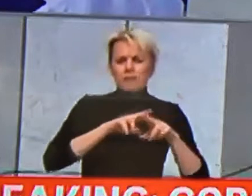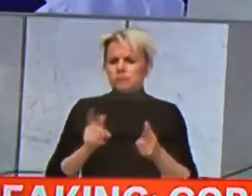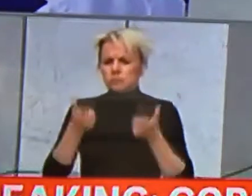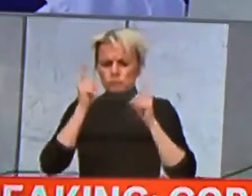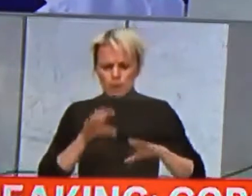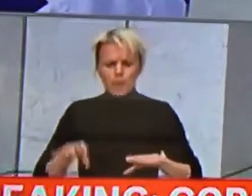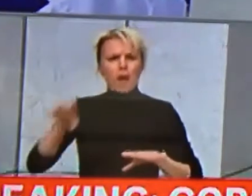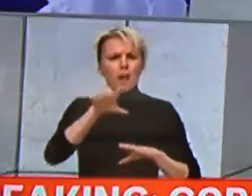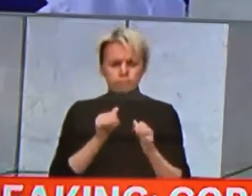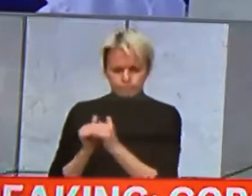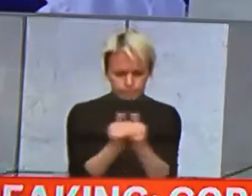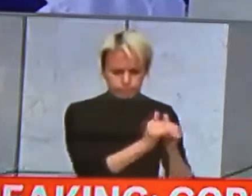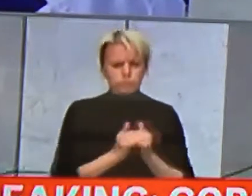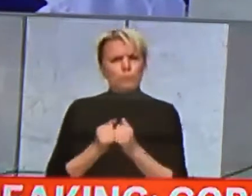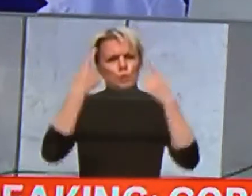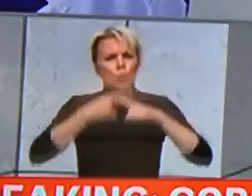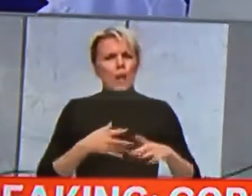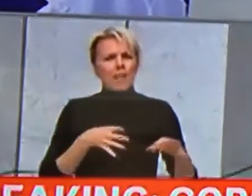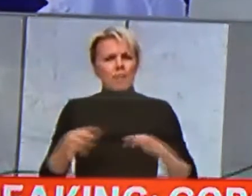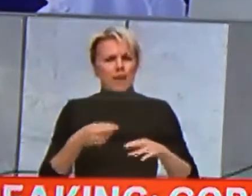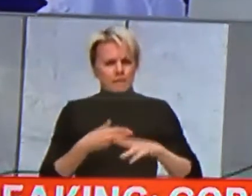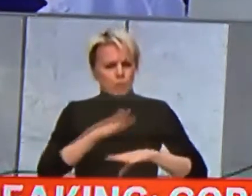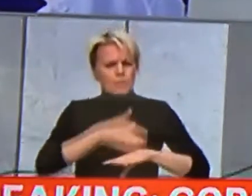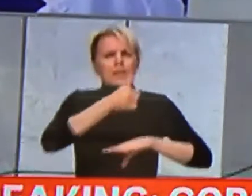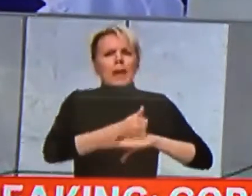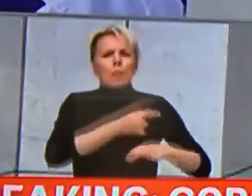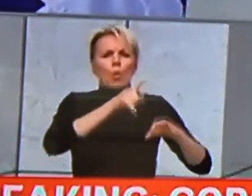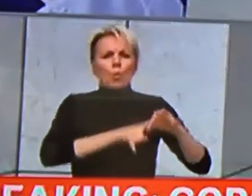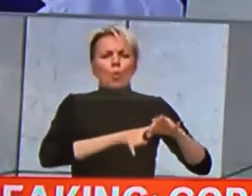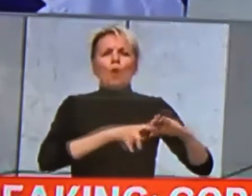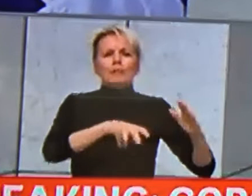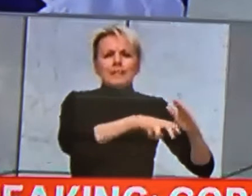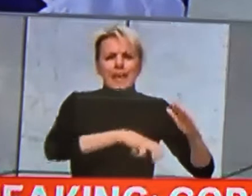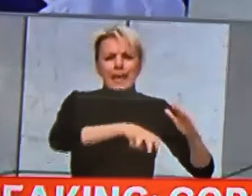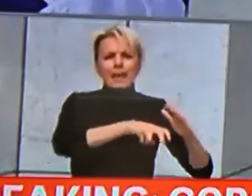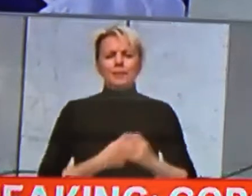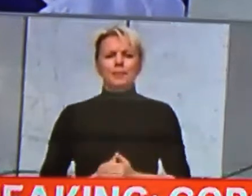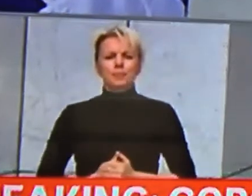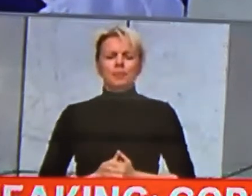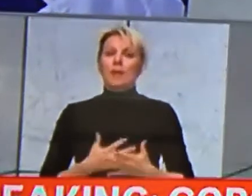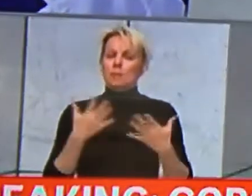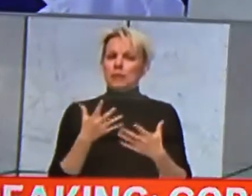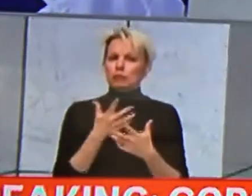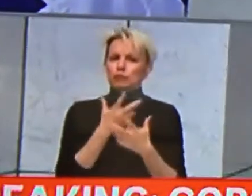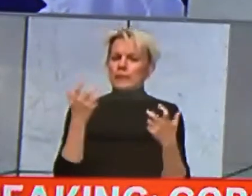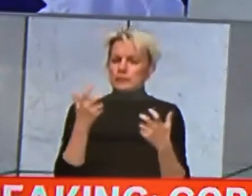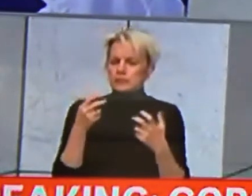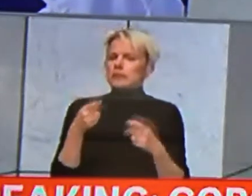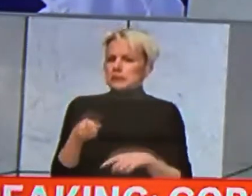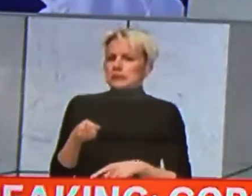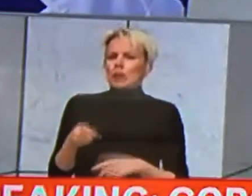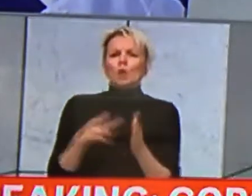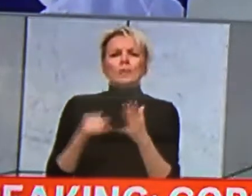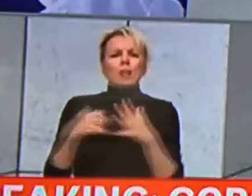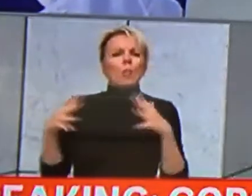jurisdictions to ensure they can get the measures in place. The greatest stress and strain will be in New South Wales because they have the